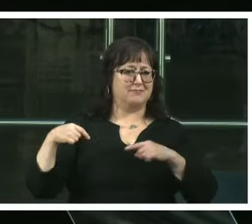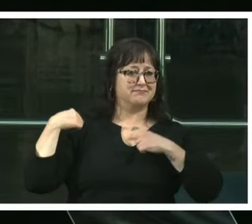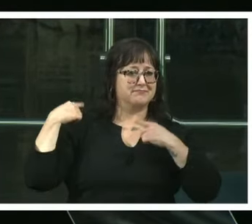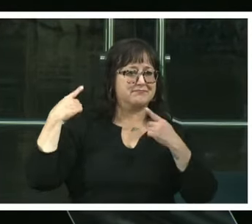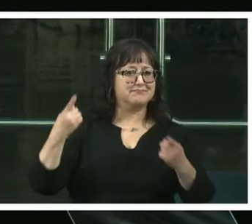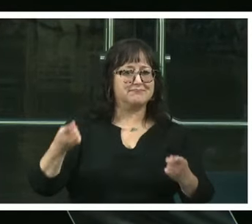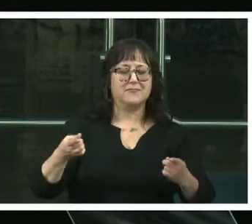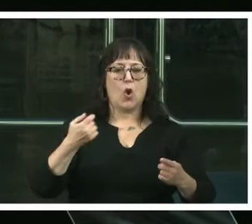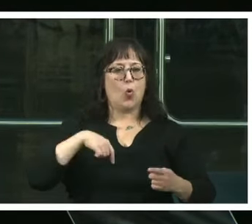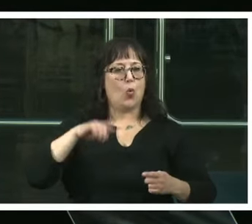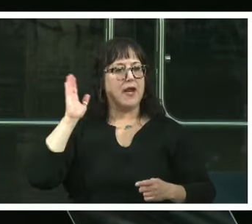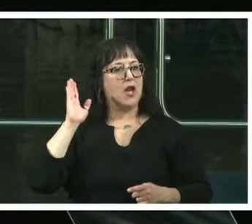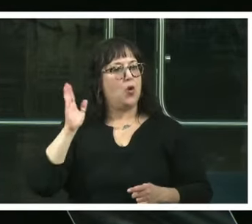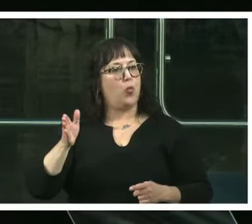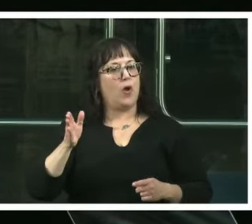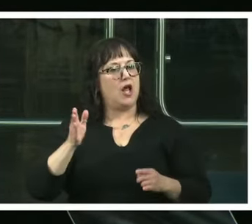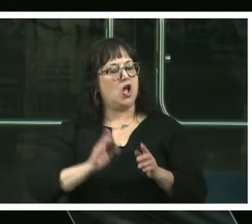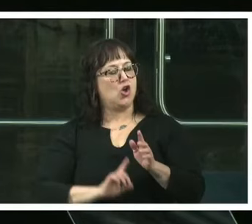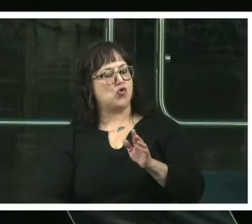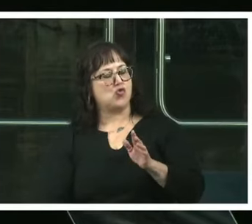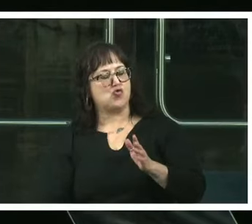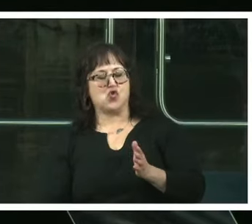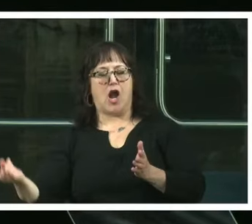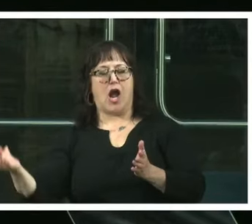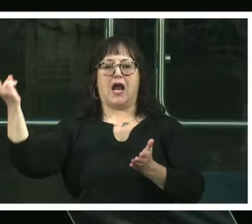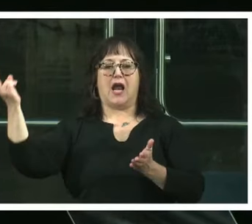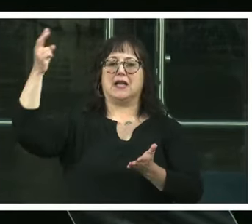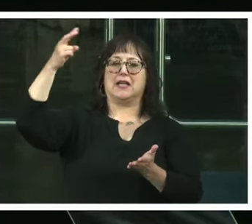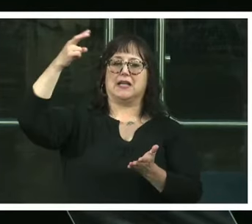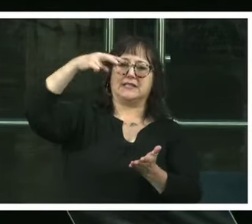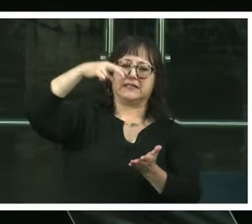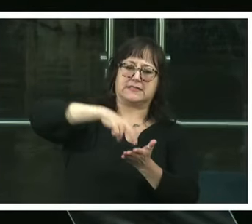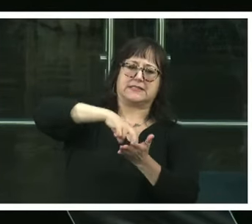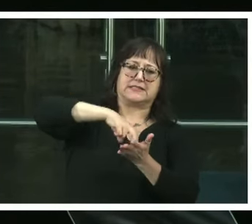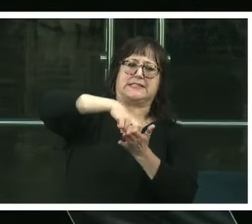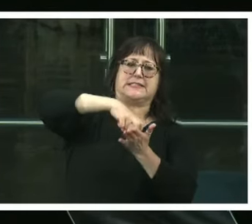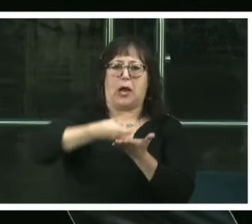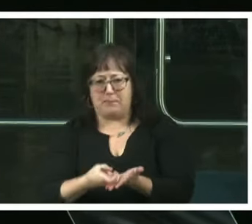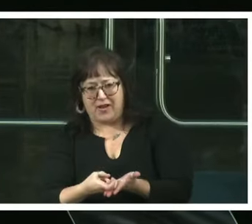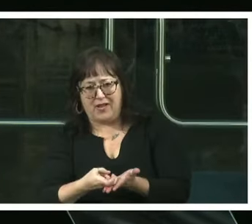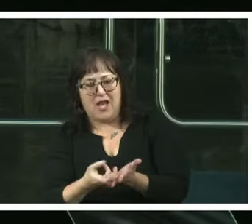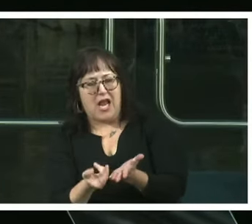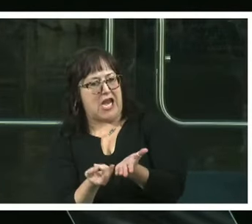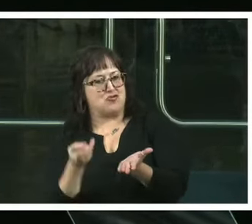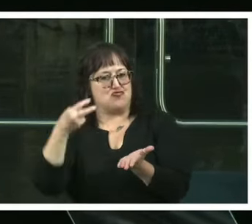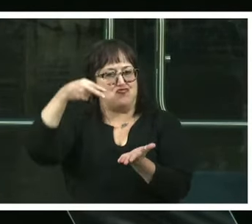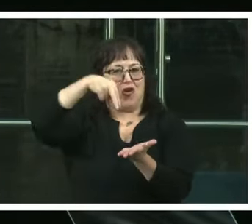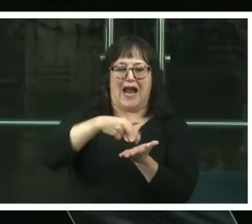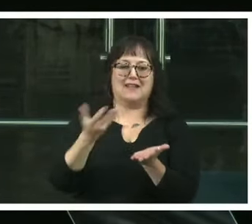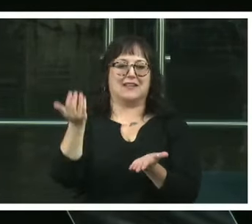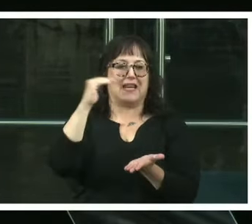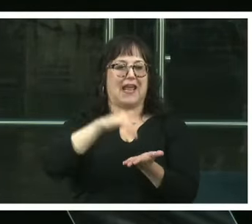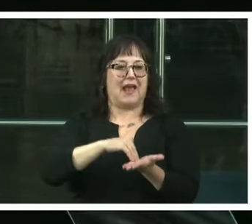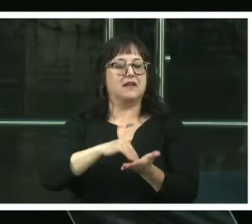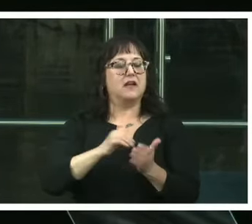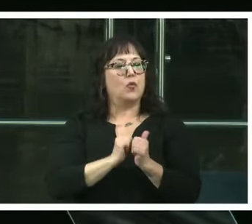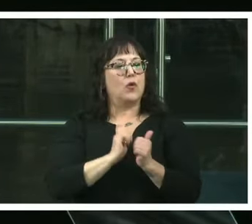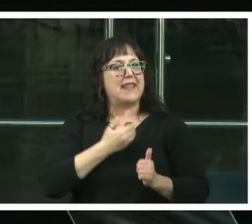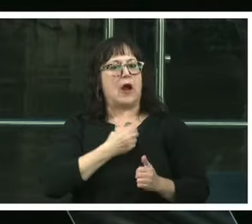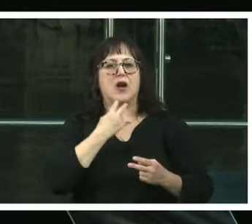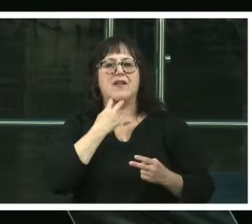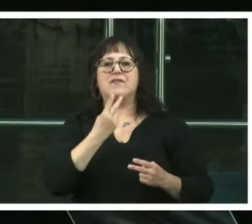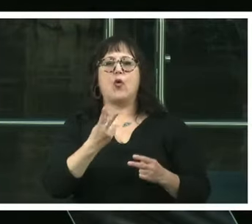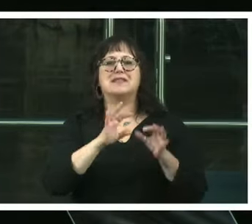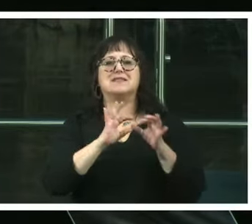will rise, we will stumble, and we will rise again. With our voice in